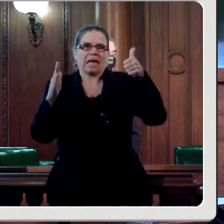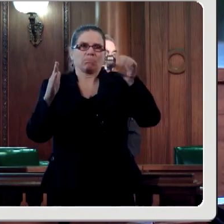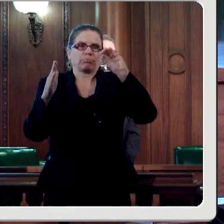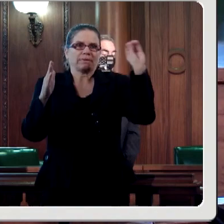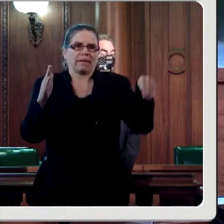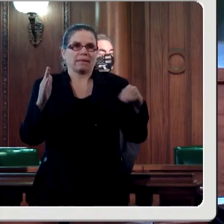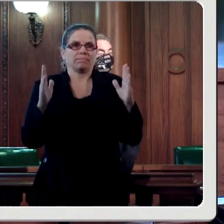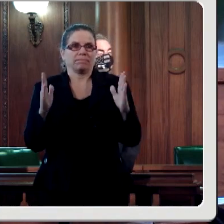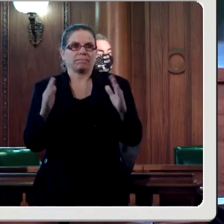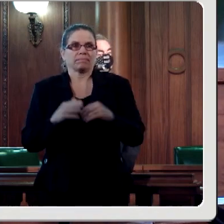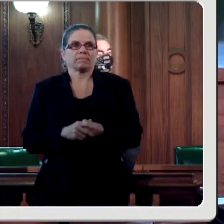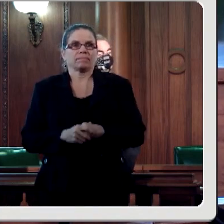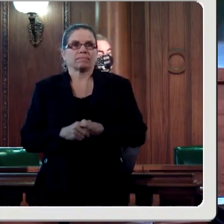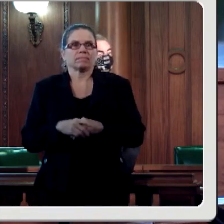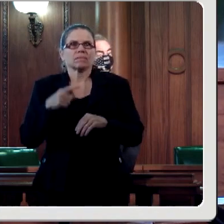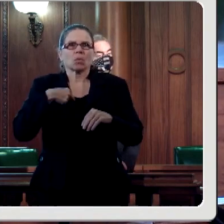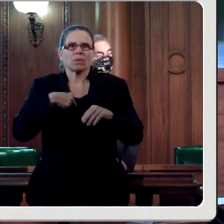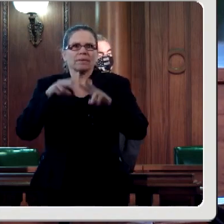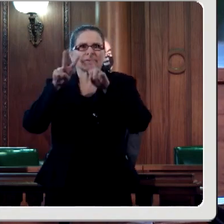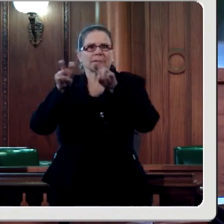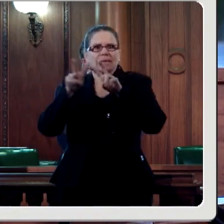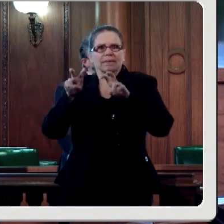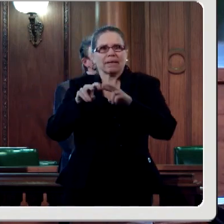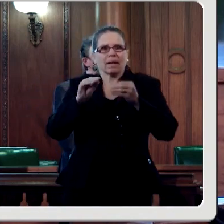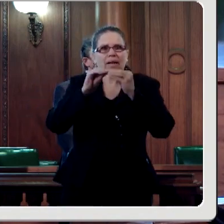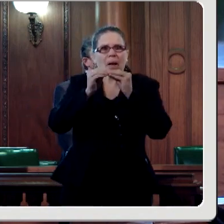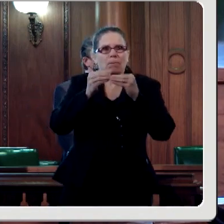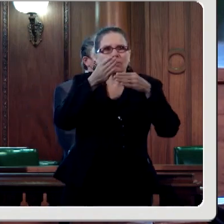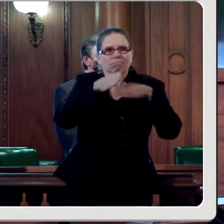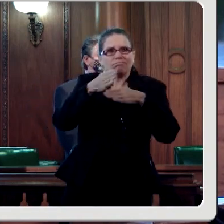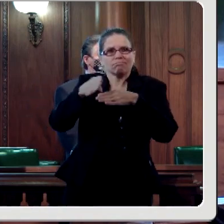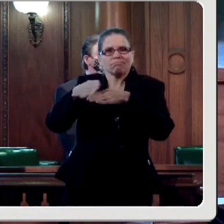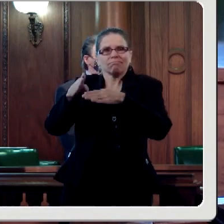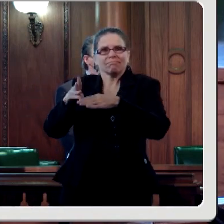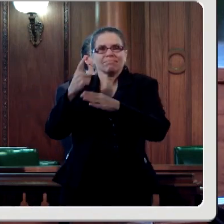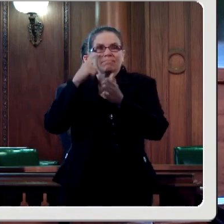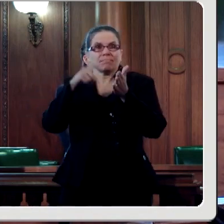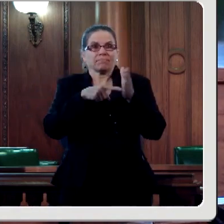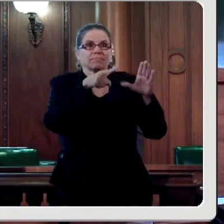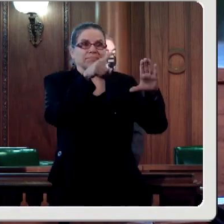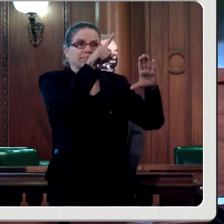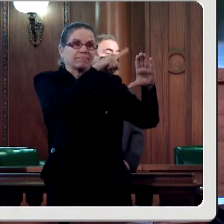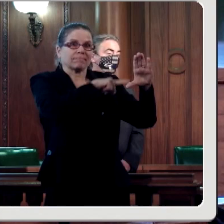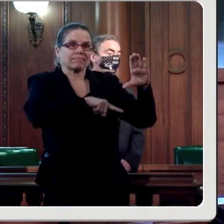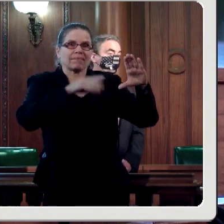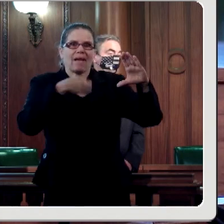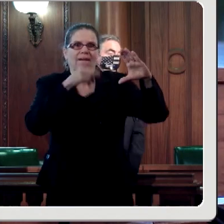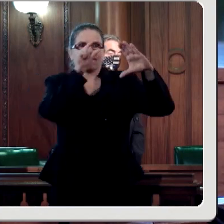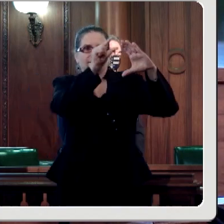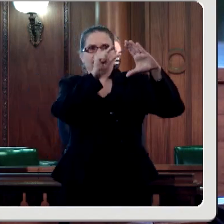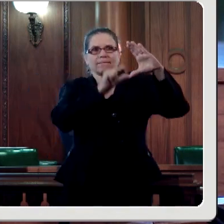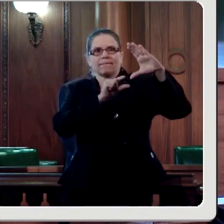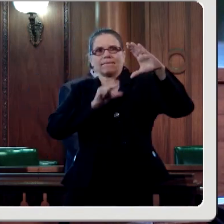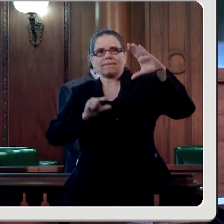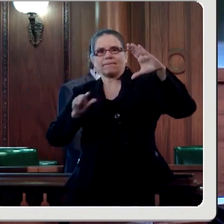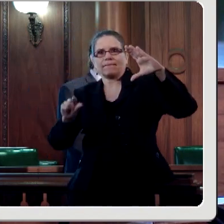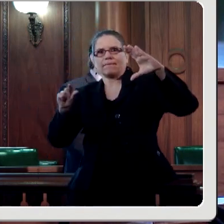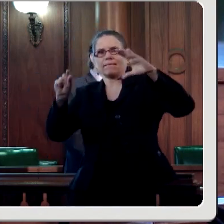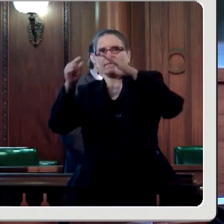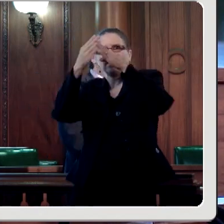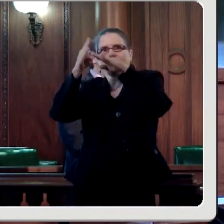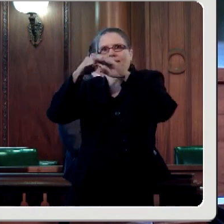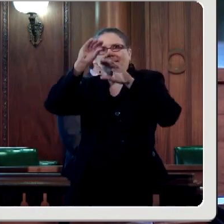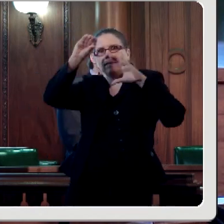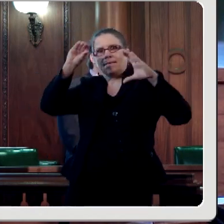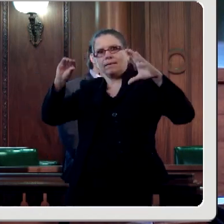30-year-olds, 16%, 31 to 40-year-olds, 11%, 41 to 50-year-olds,